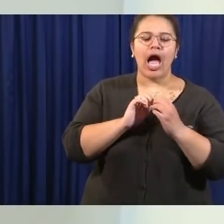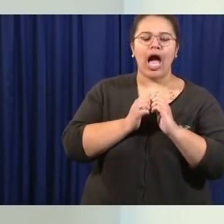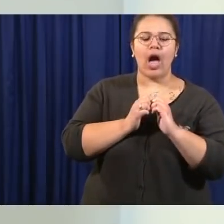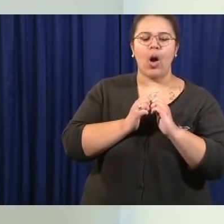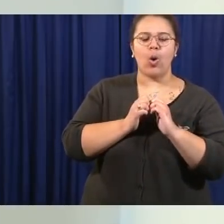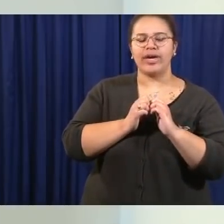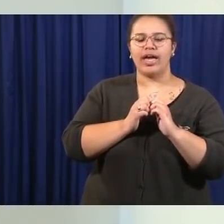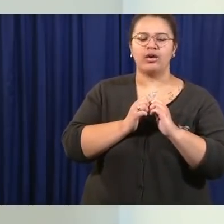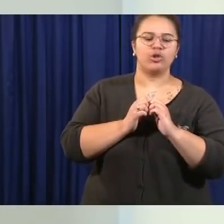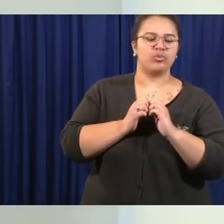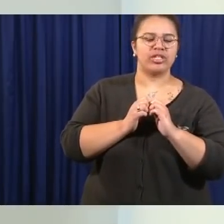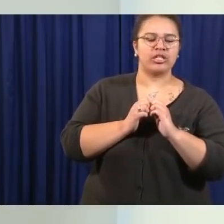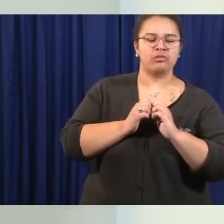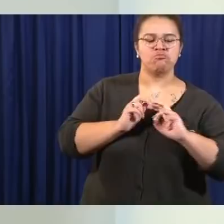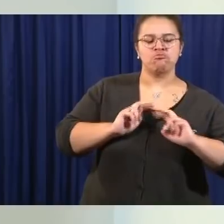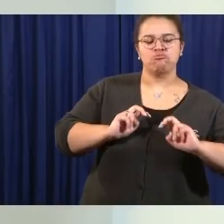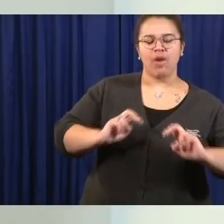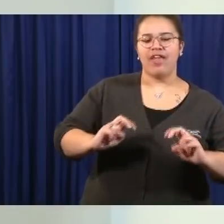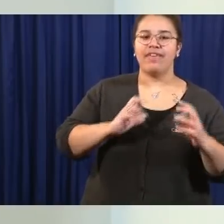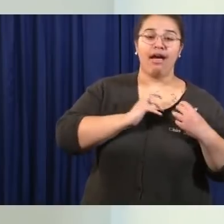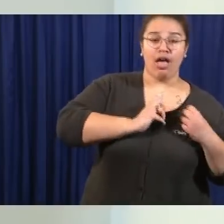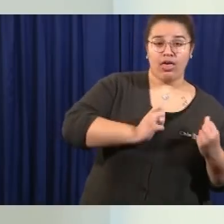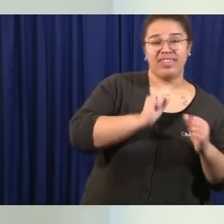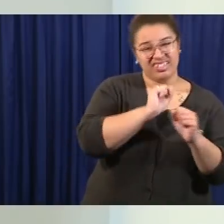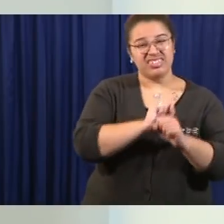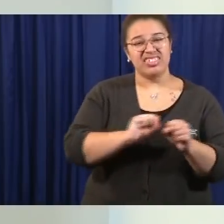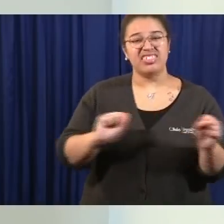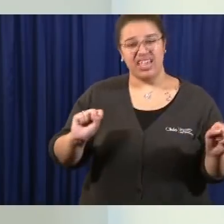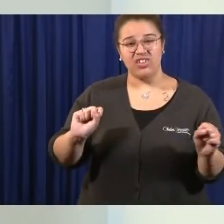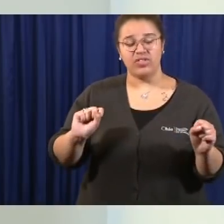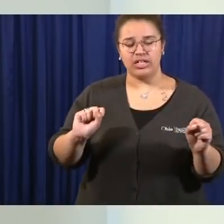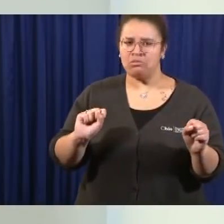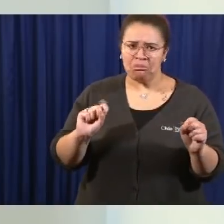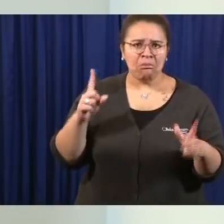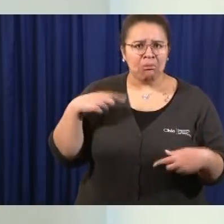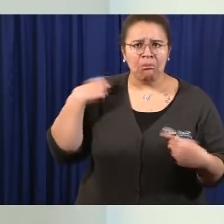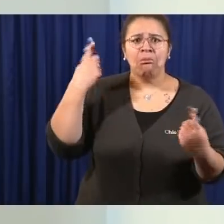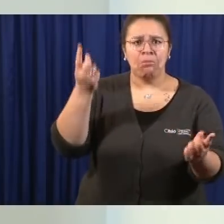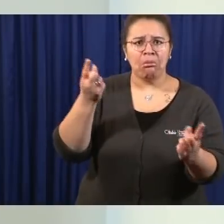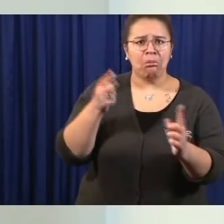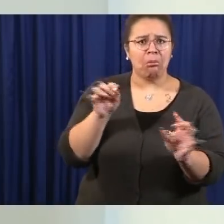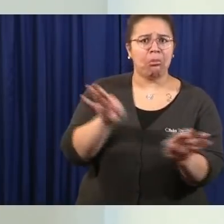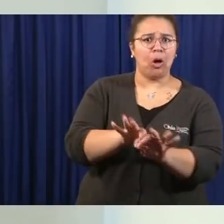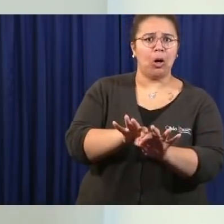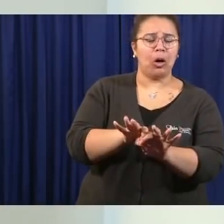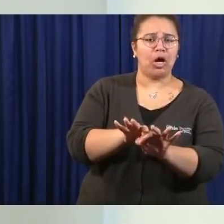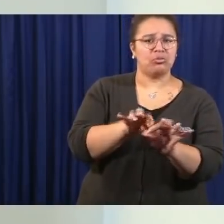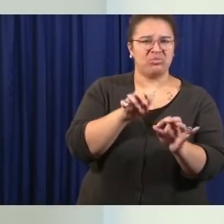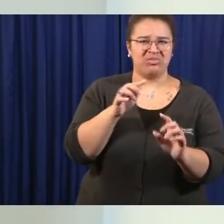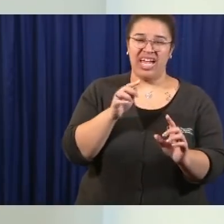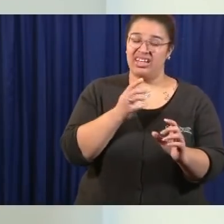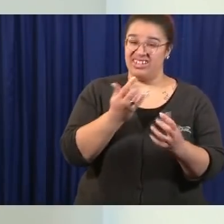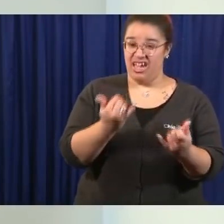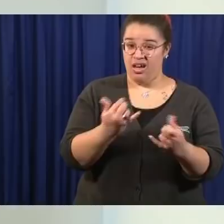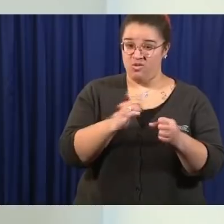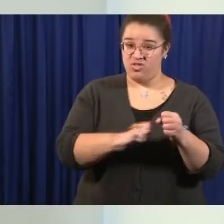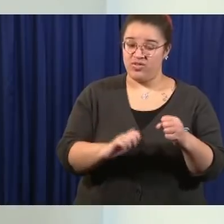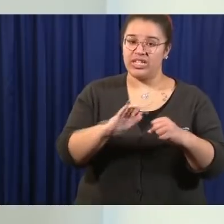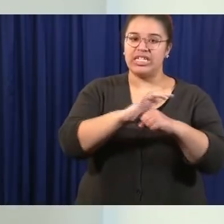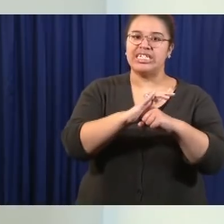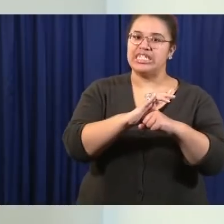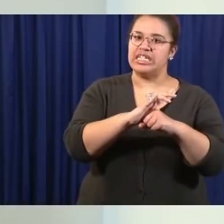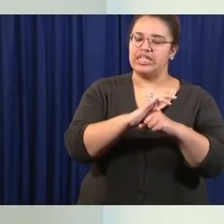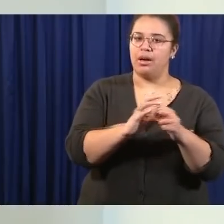and safety aspects. Certainly that has always been a consideration. COVID-19 adds an additional layer